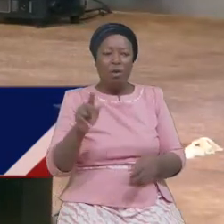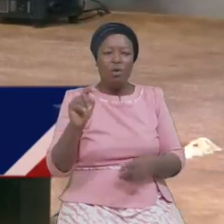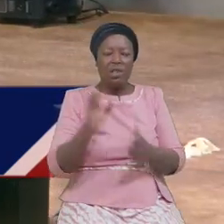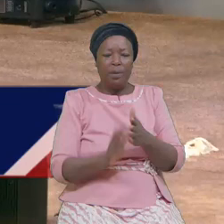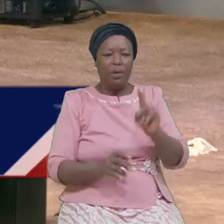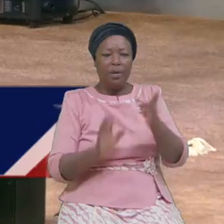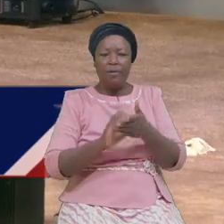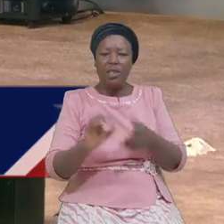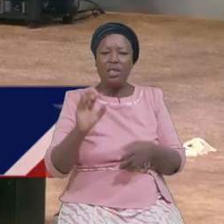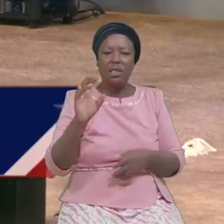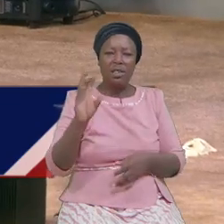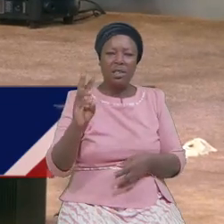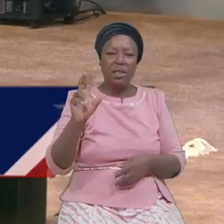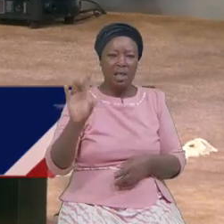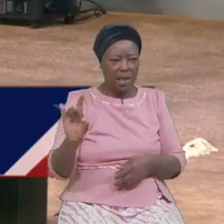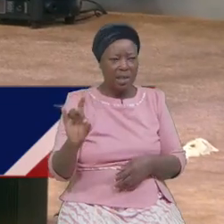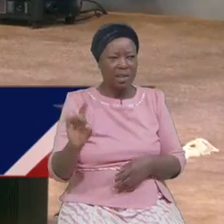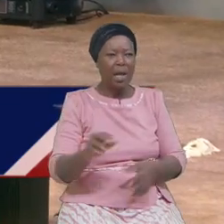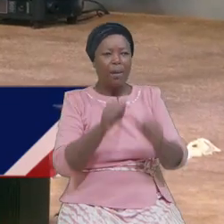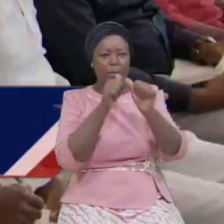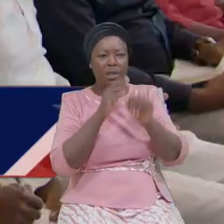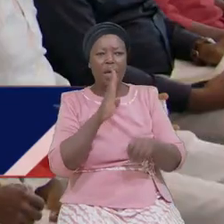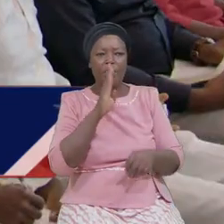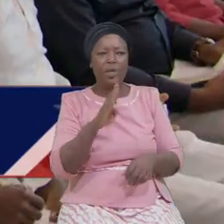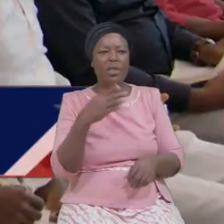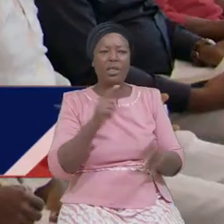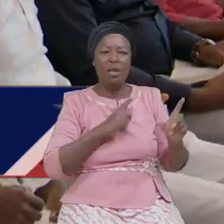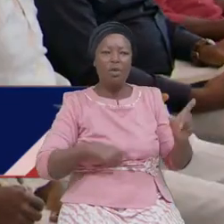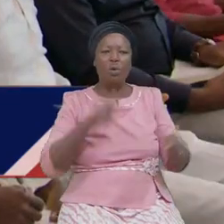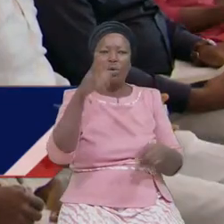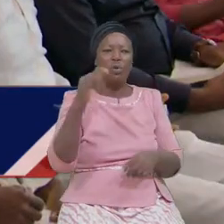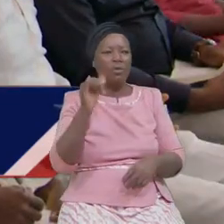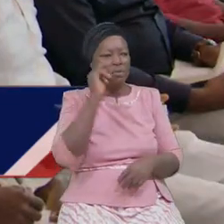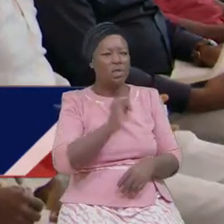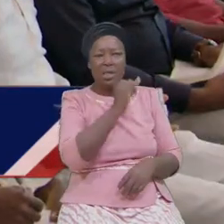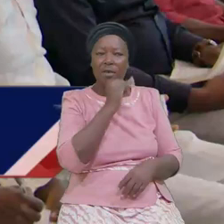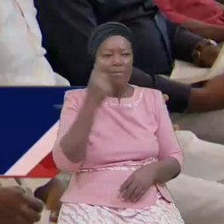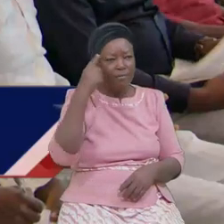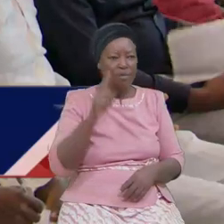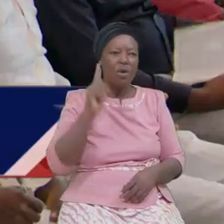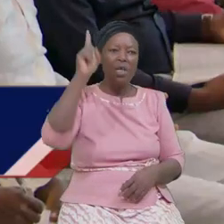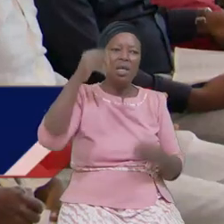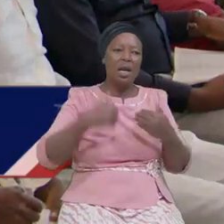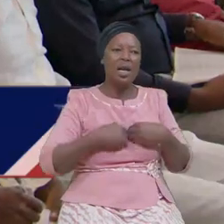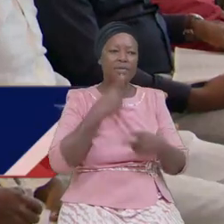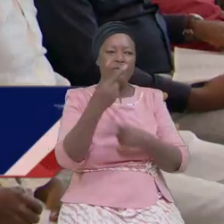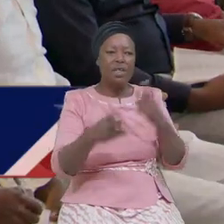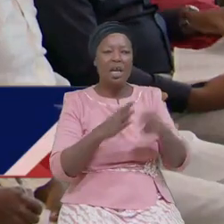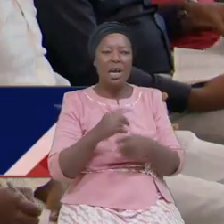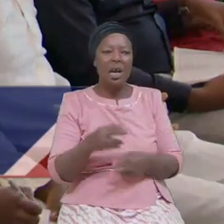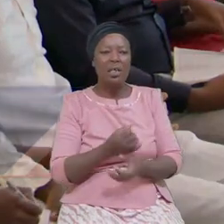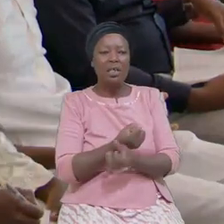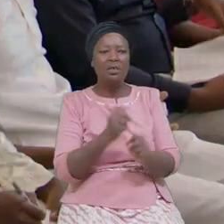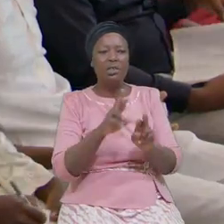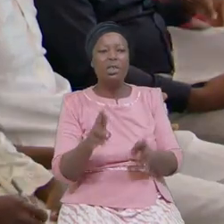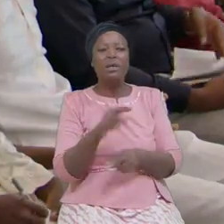be the Lord God of Israel, for he has visited and redeemed his